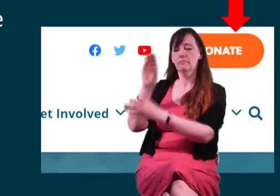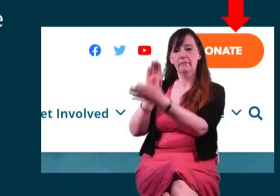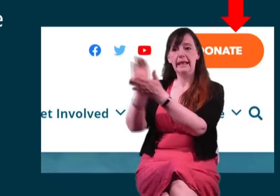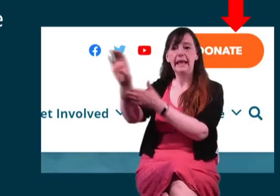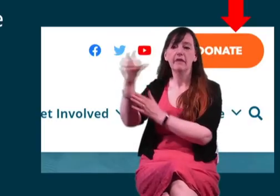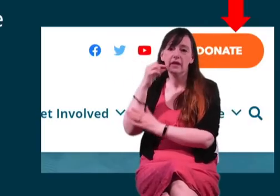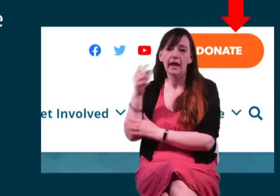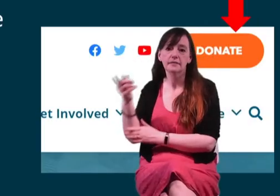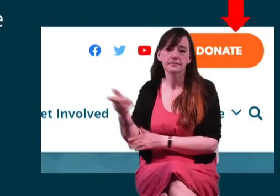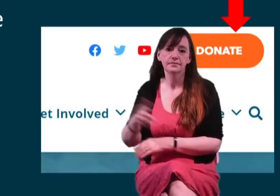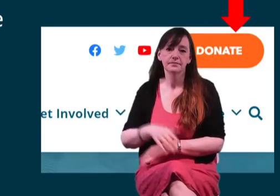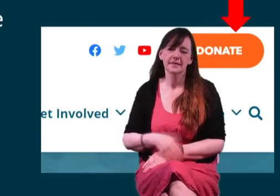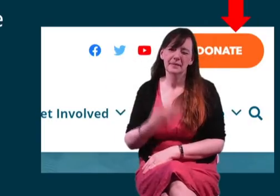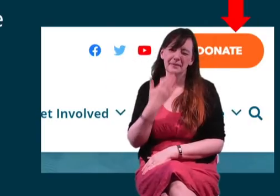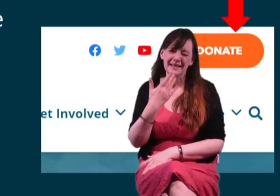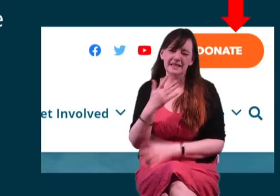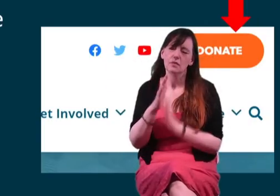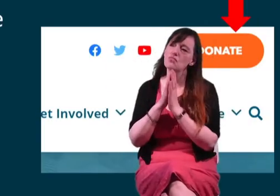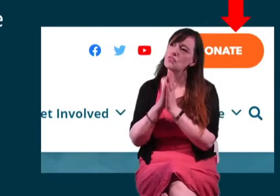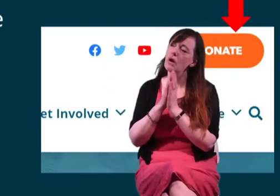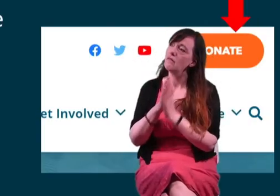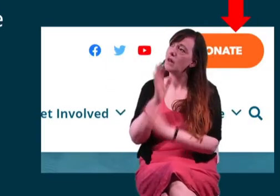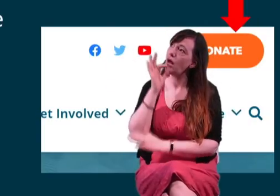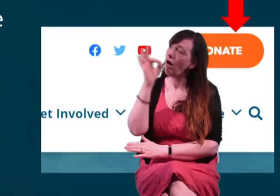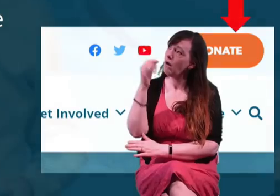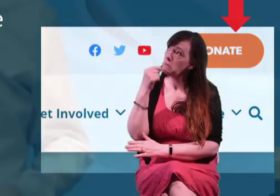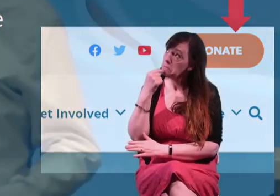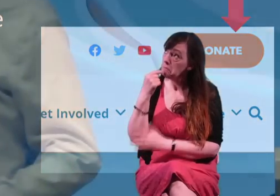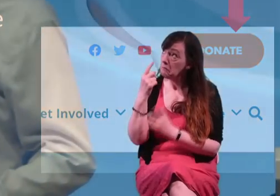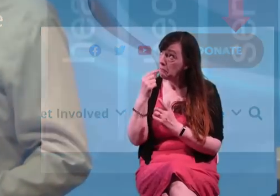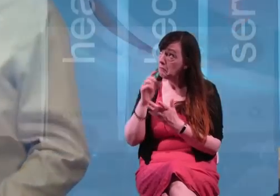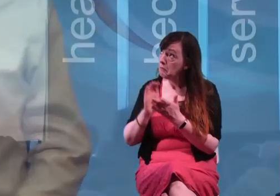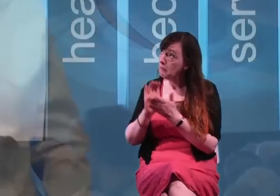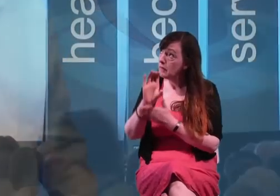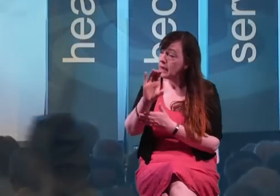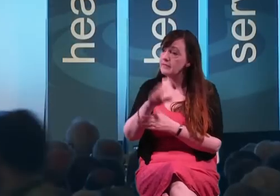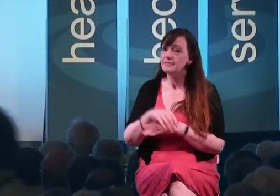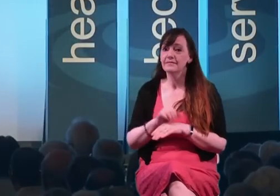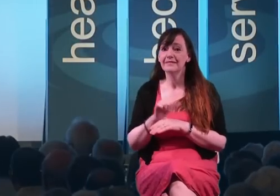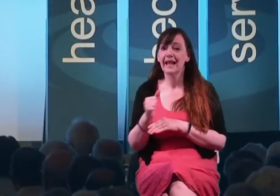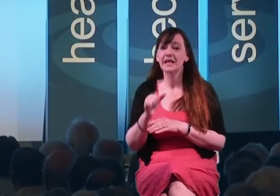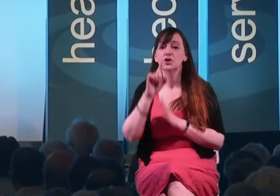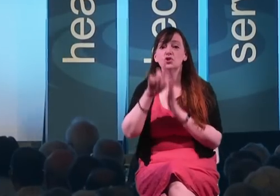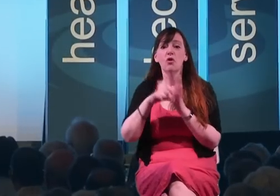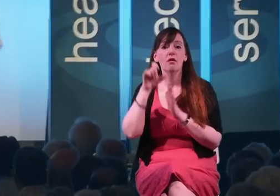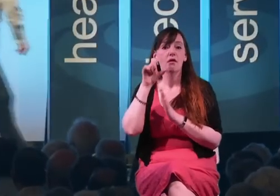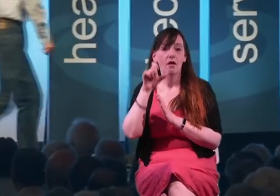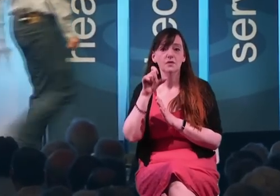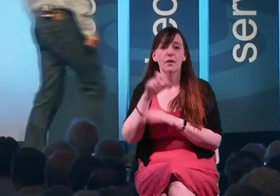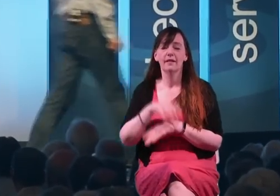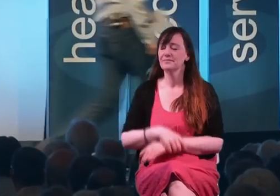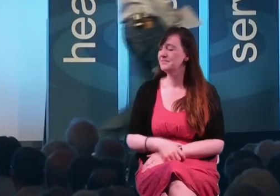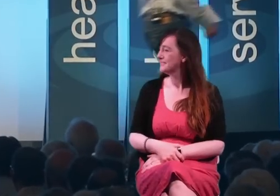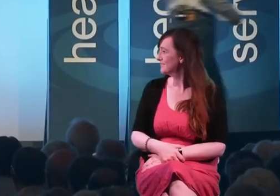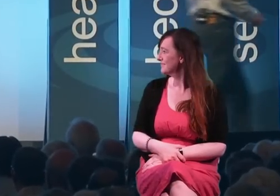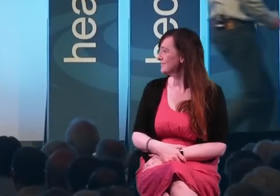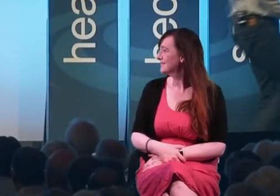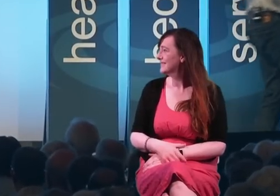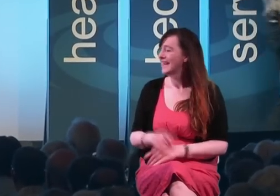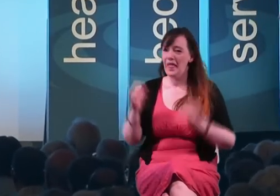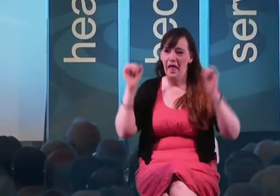consider what you can give. Now, Jonathan Carswell is here with some books. Good morning, everybody.